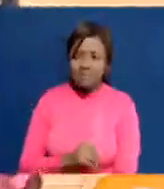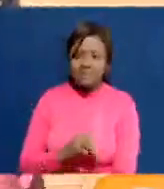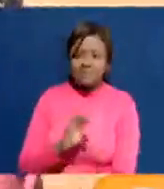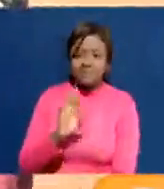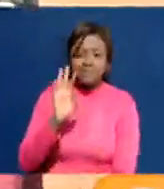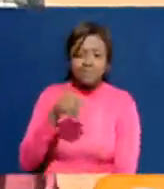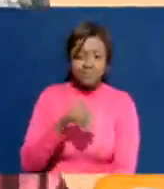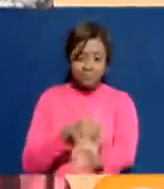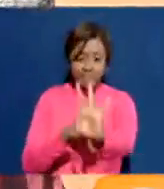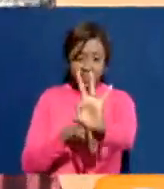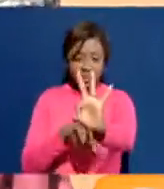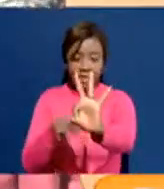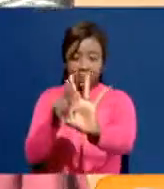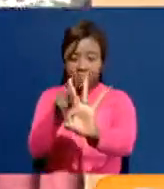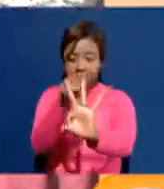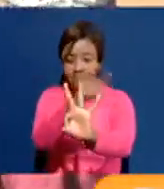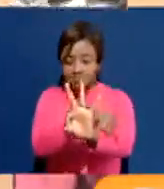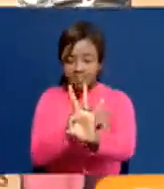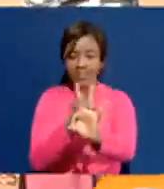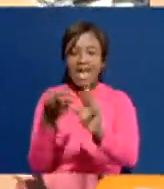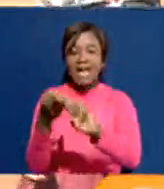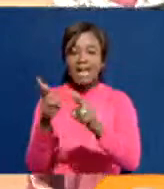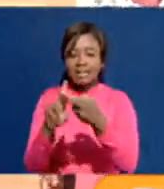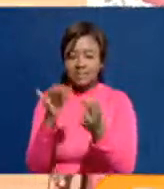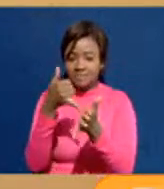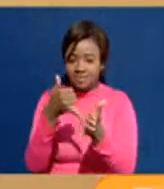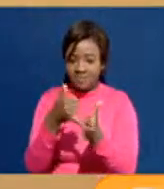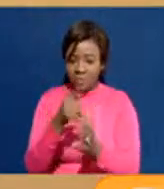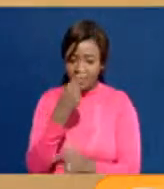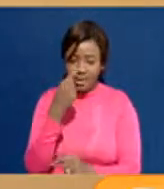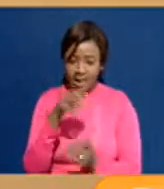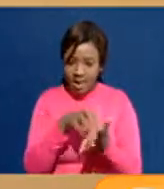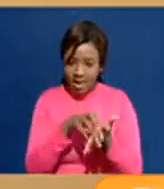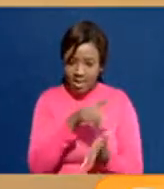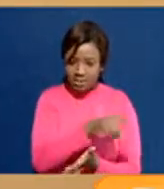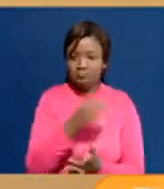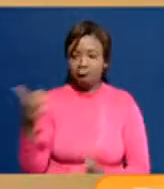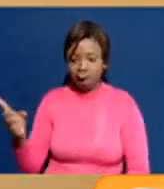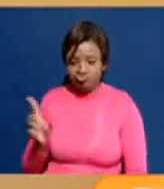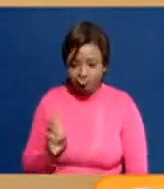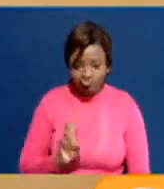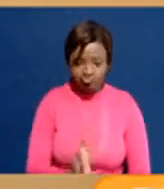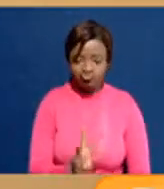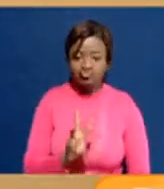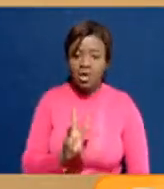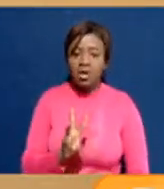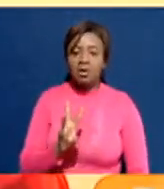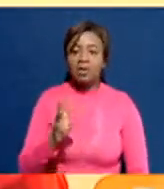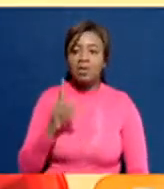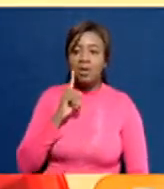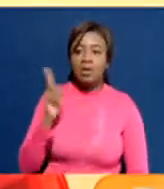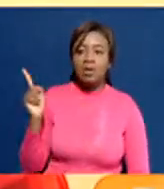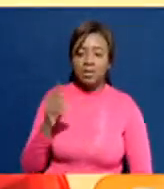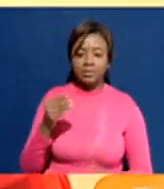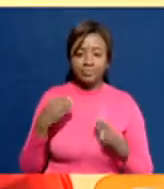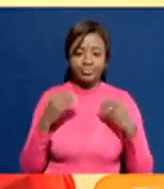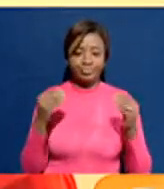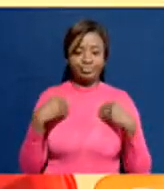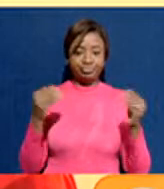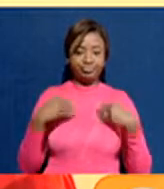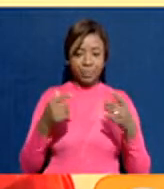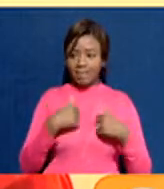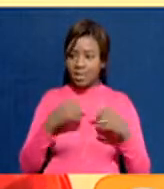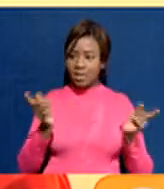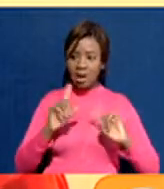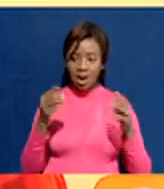Three relatives implicated in baby Brighton Sagini's case appeared before Kisii resident magistrate Christine Ongweno to defend themselves